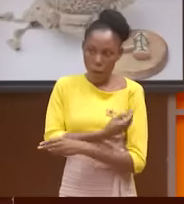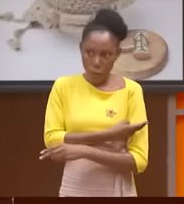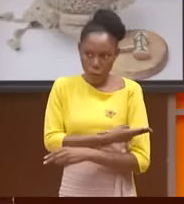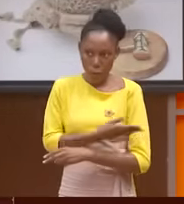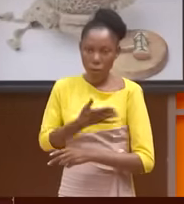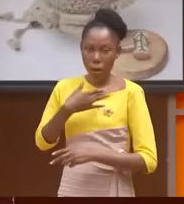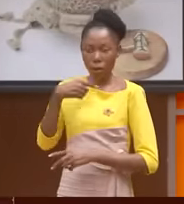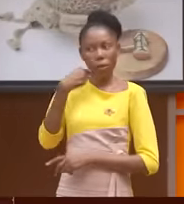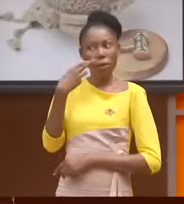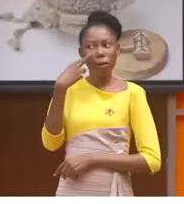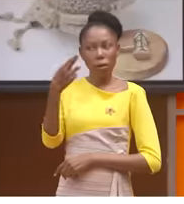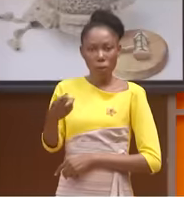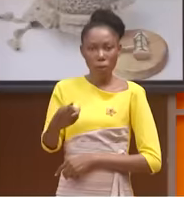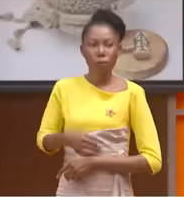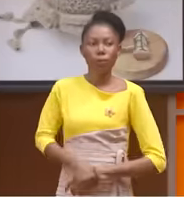children